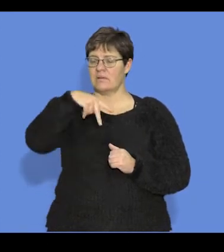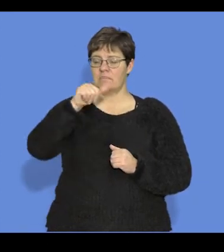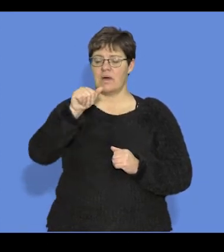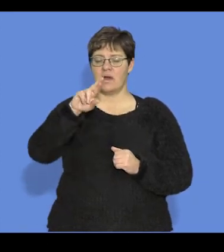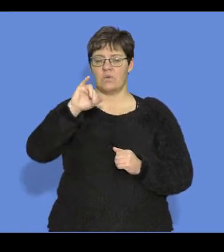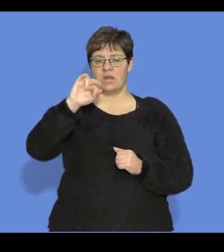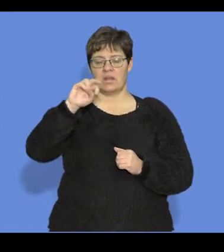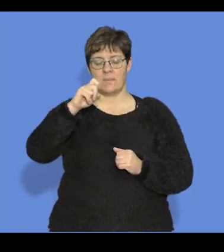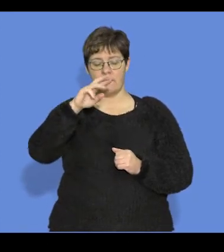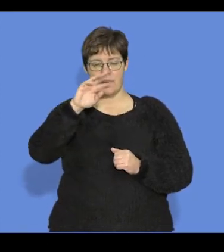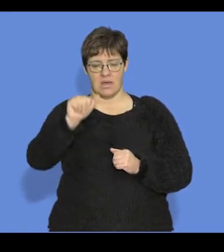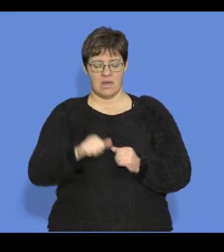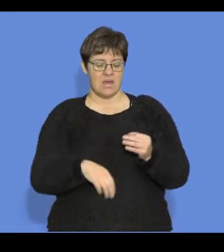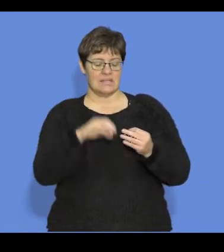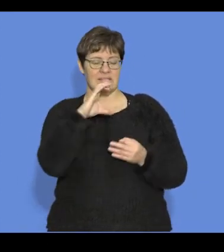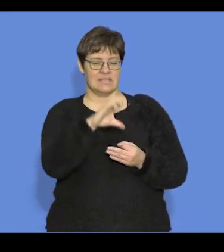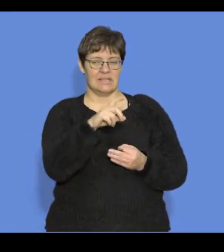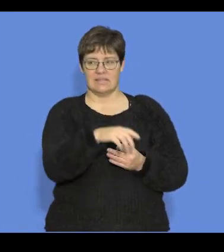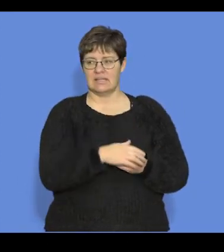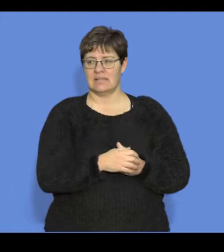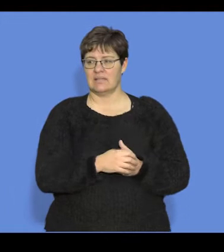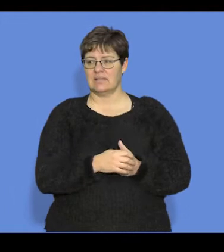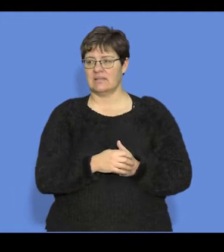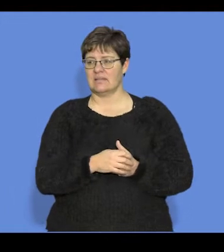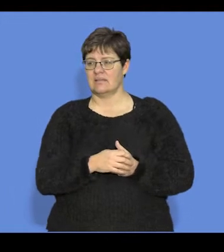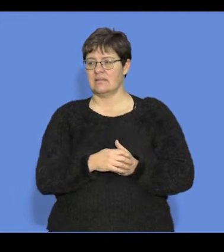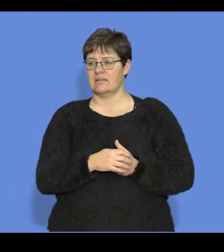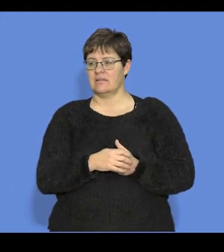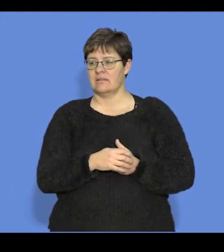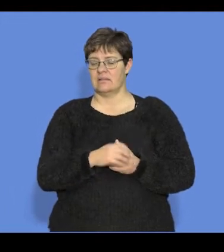parenchyma. C, obviously